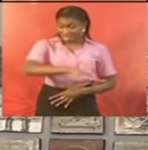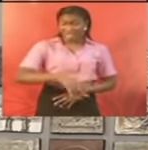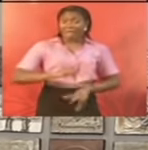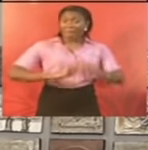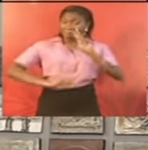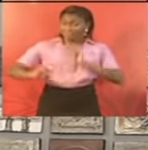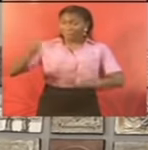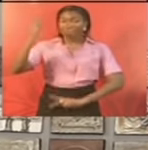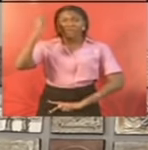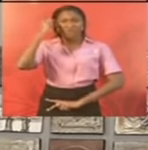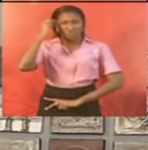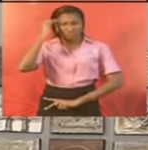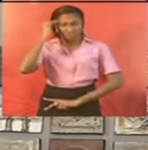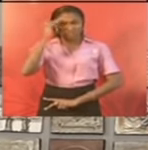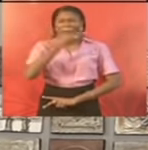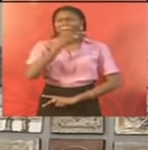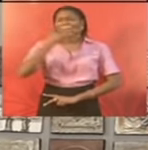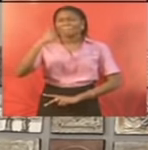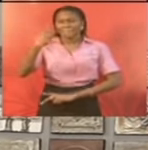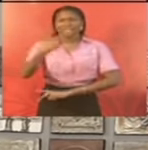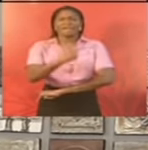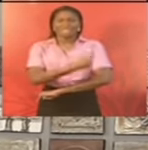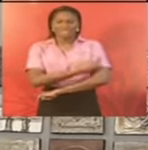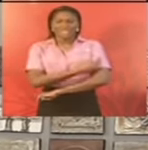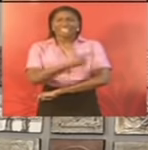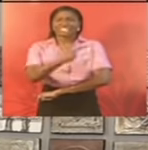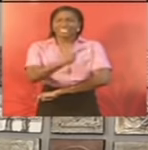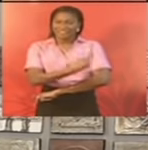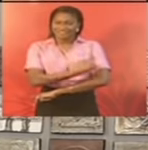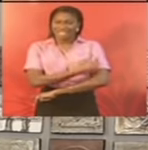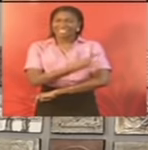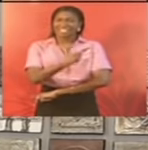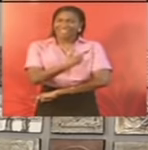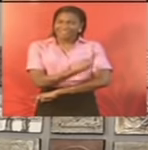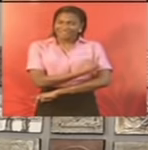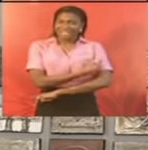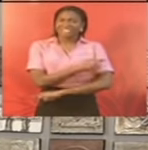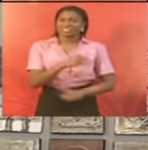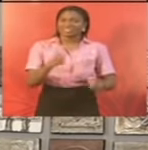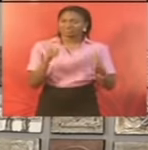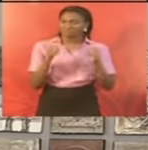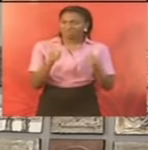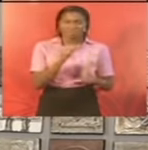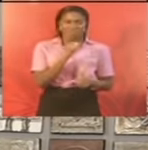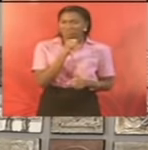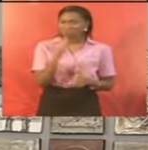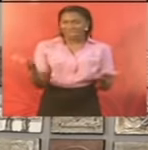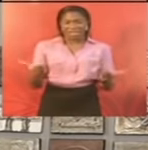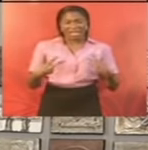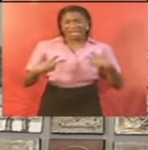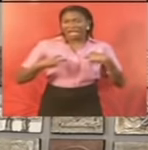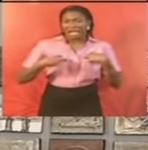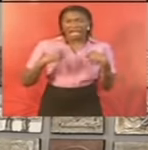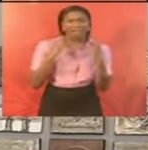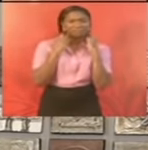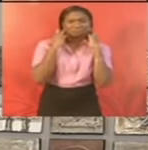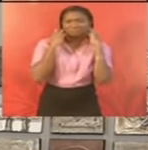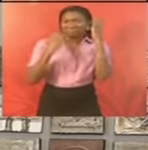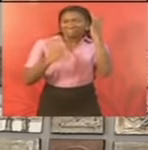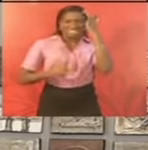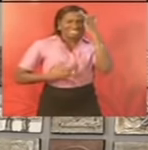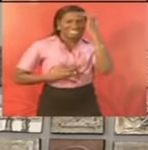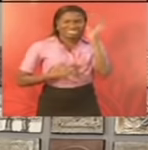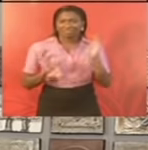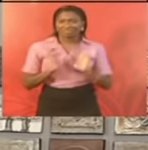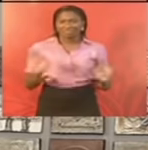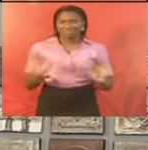little wiser in their choices, and we have been maintaining our vaccination coverage, and therefore we have not been seeing those outbreaks as alluded to by Ms.